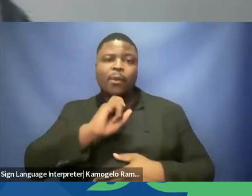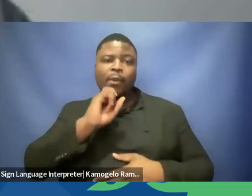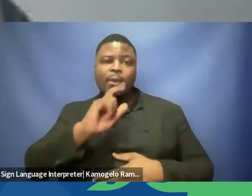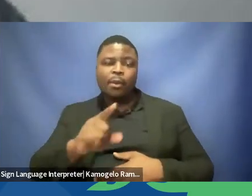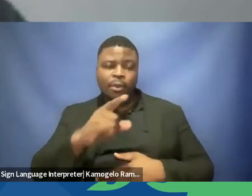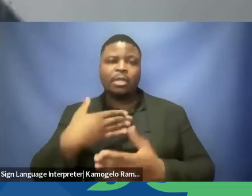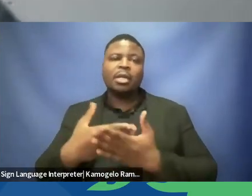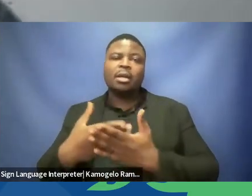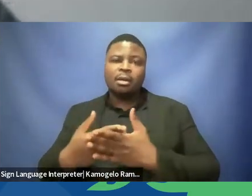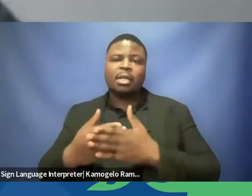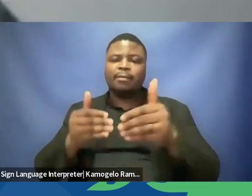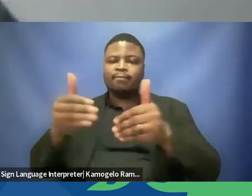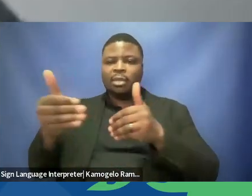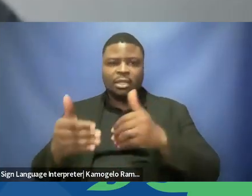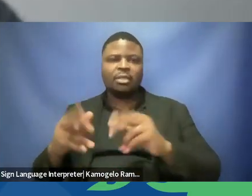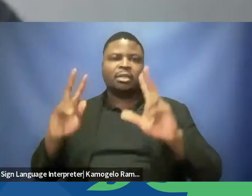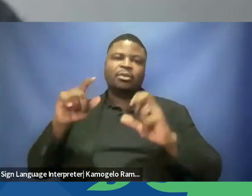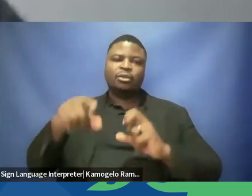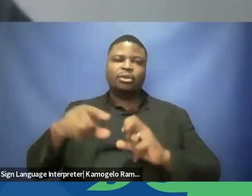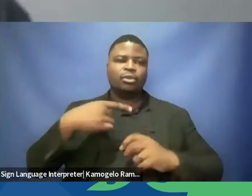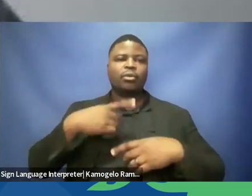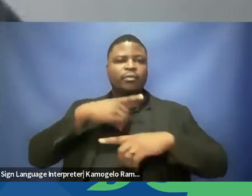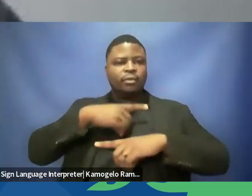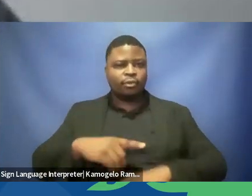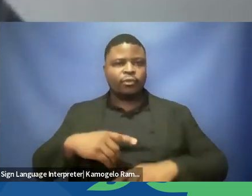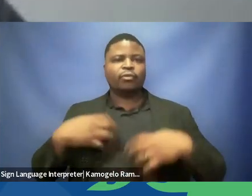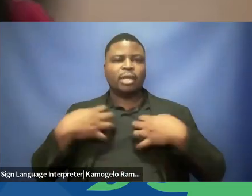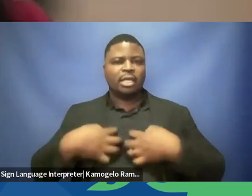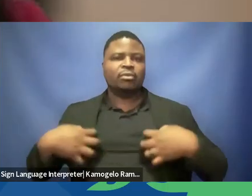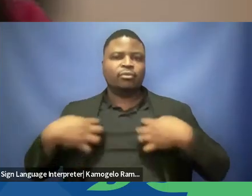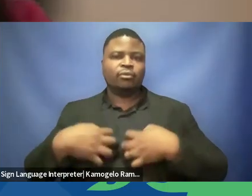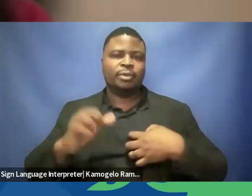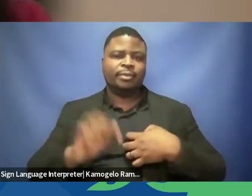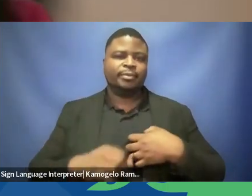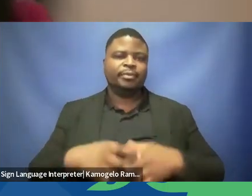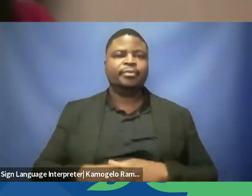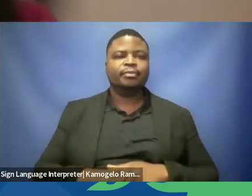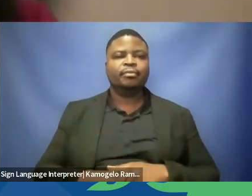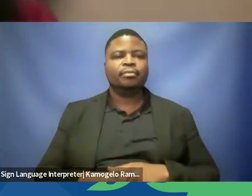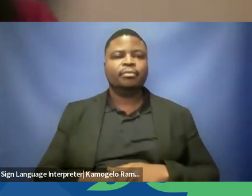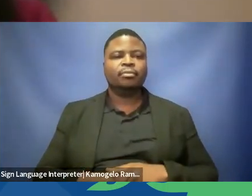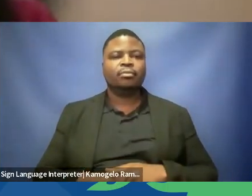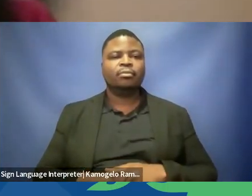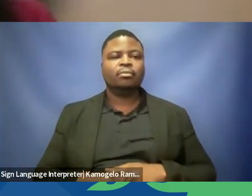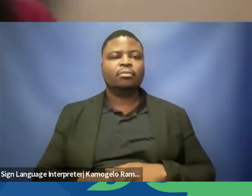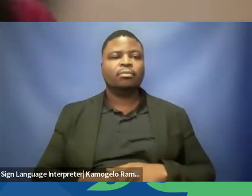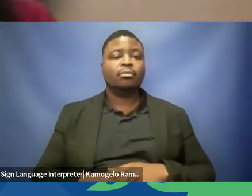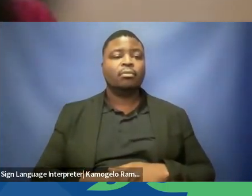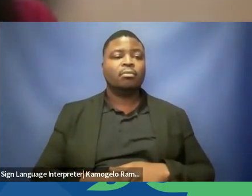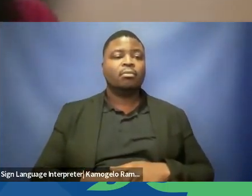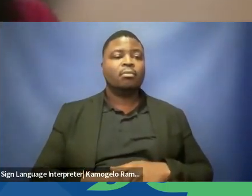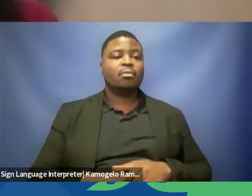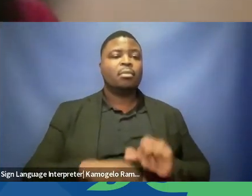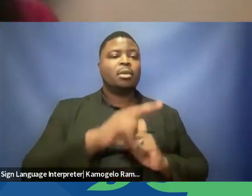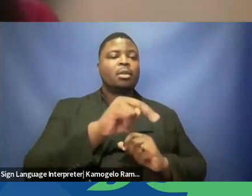of depression or anxiety? It is interrelated. Thank you so much. I mean, Naeem, I do have another question, but we've run out